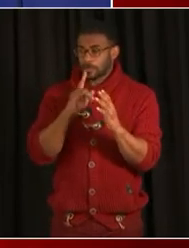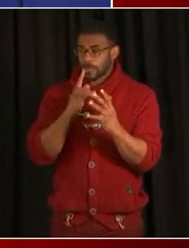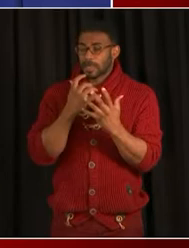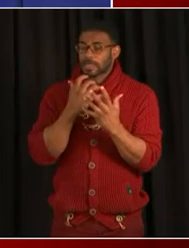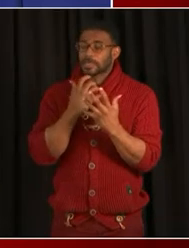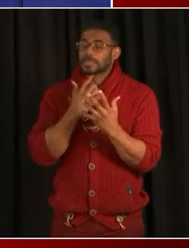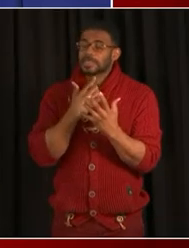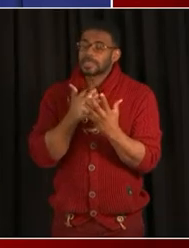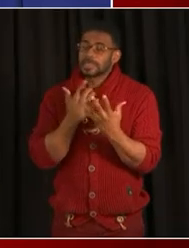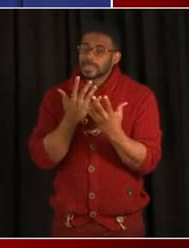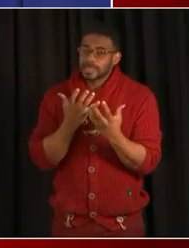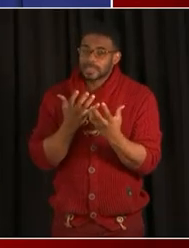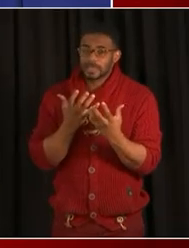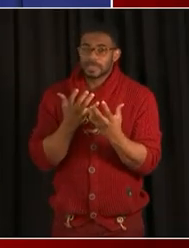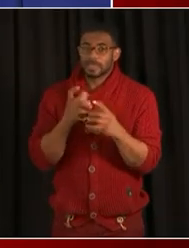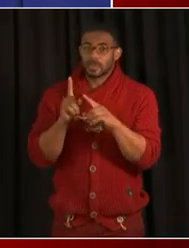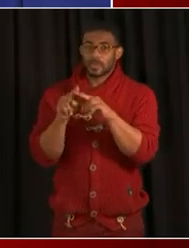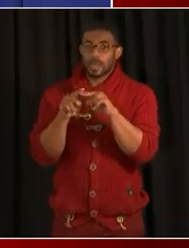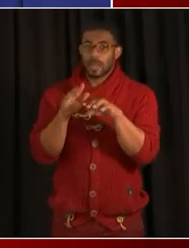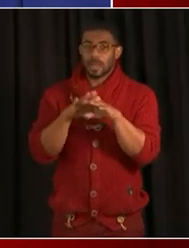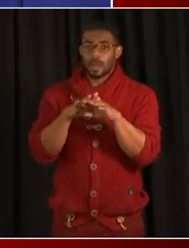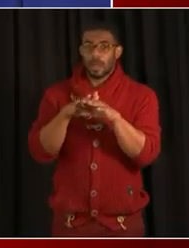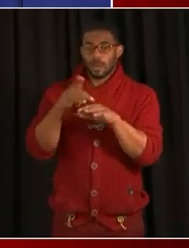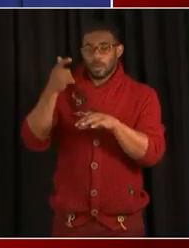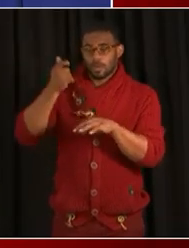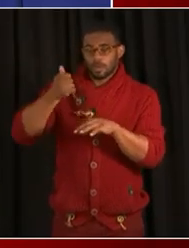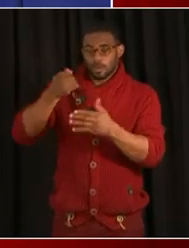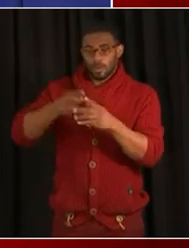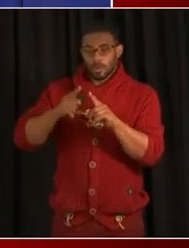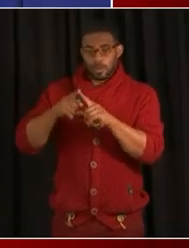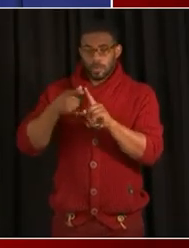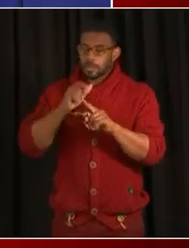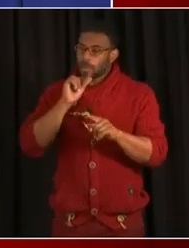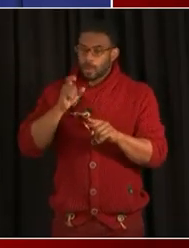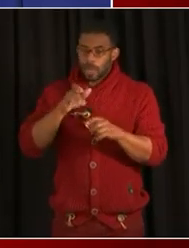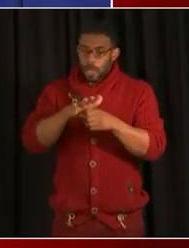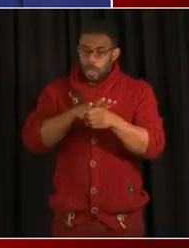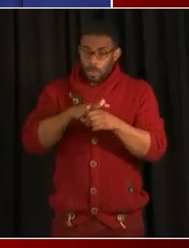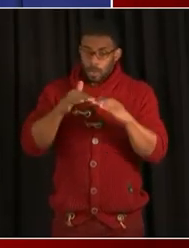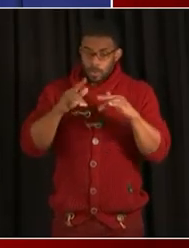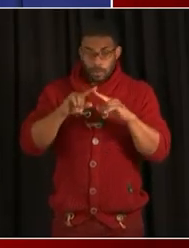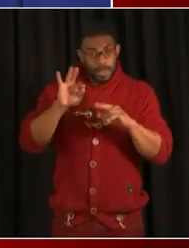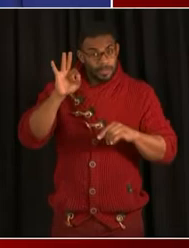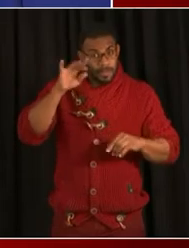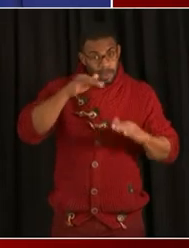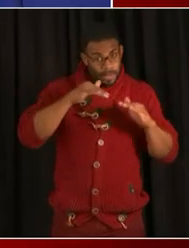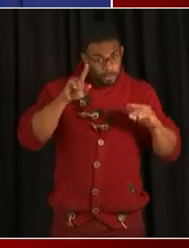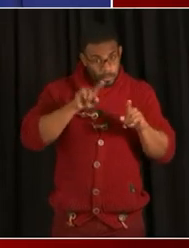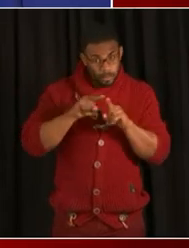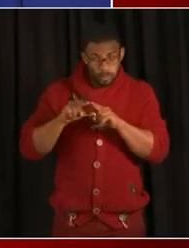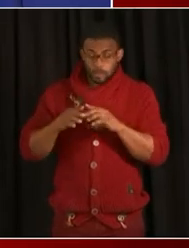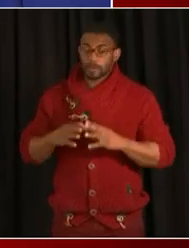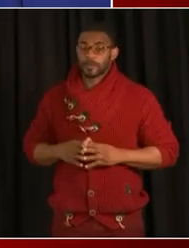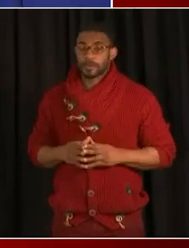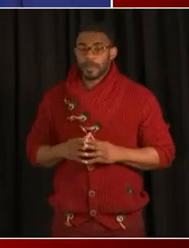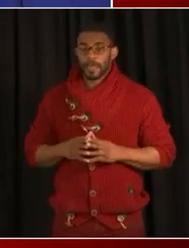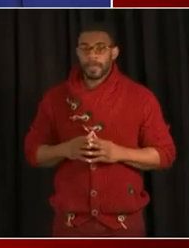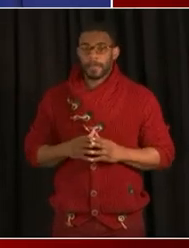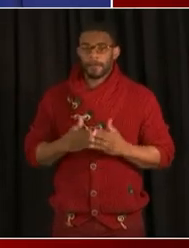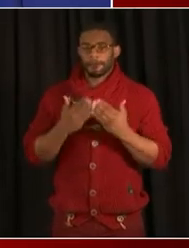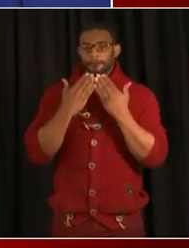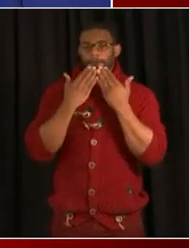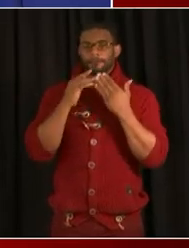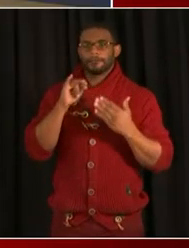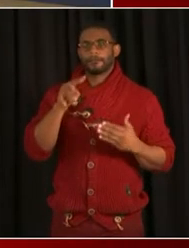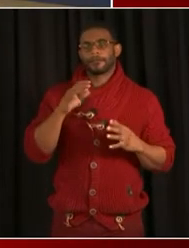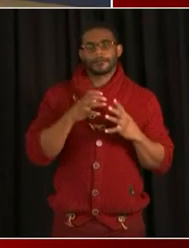are desperately relying on grant funding as well, from not just the local level but the federal level. Thank you,